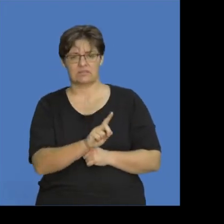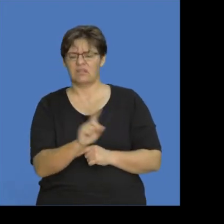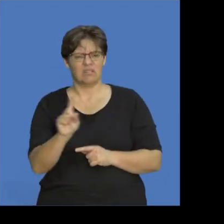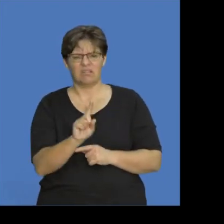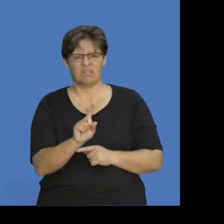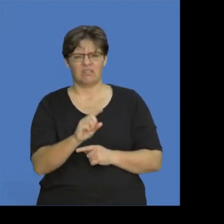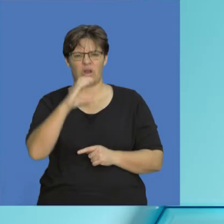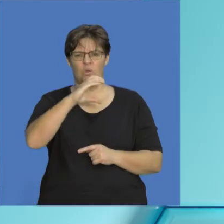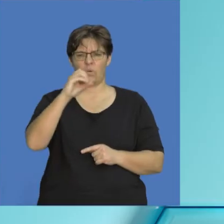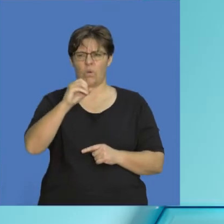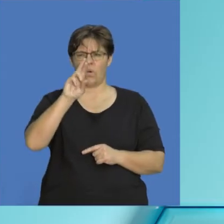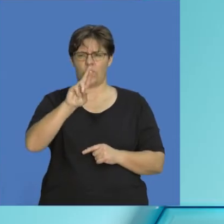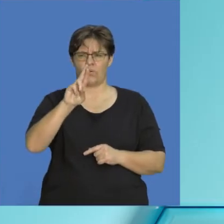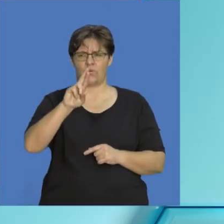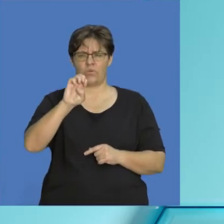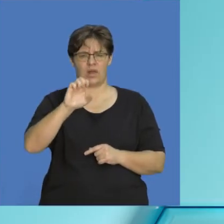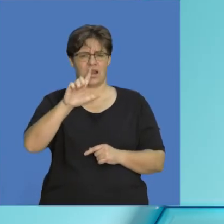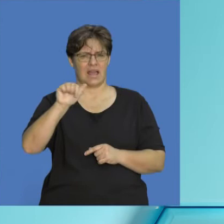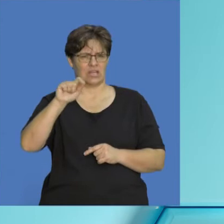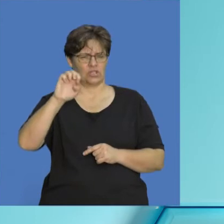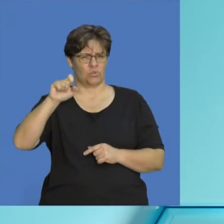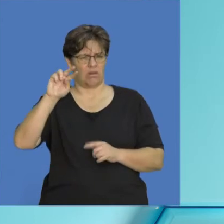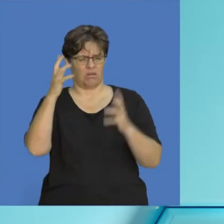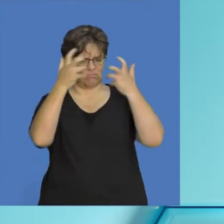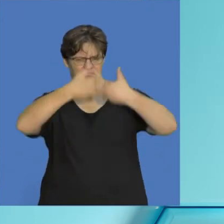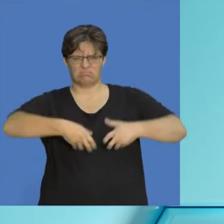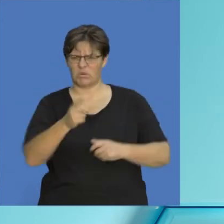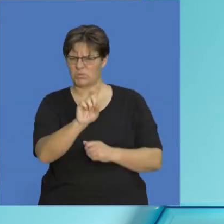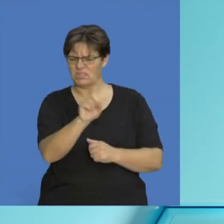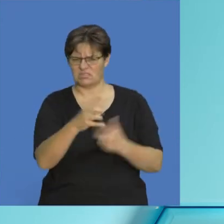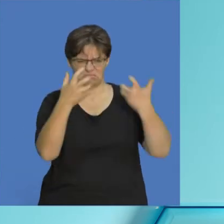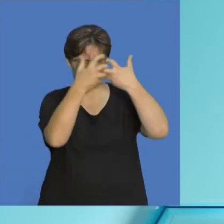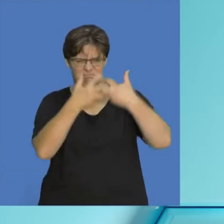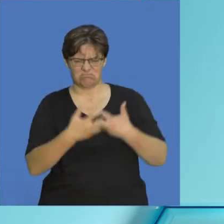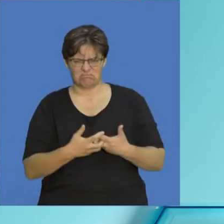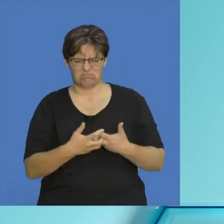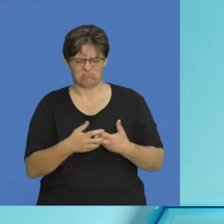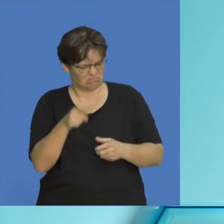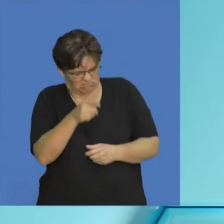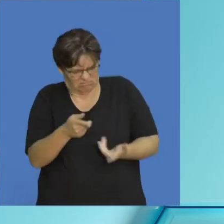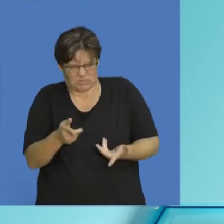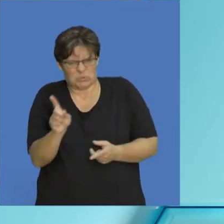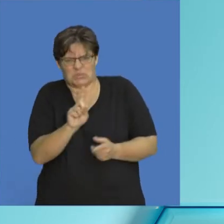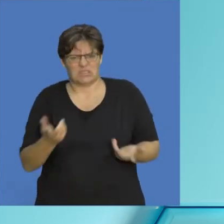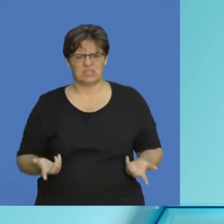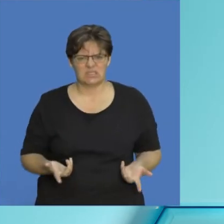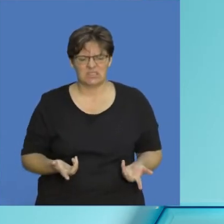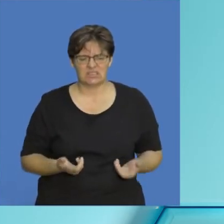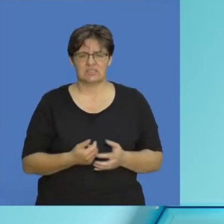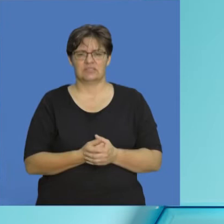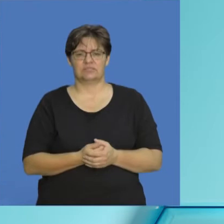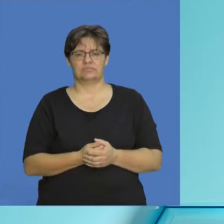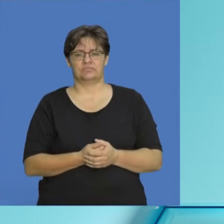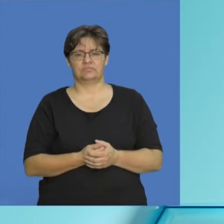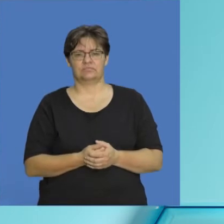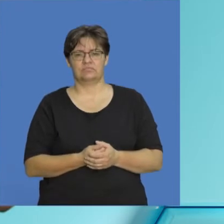is correlation, okay, okay. What is that correlation actually, okay? So